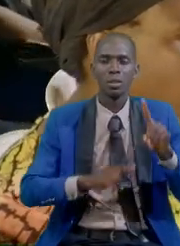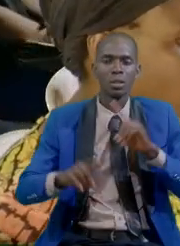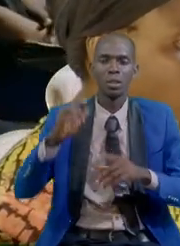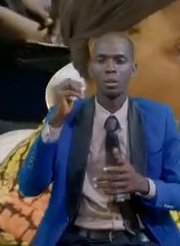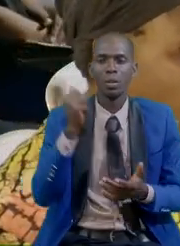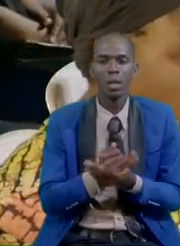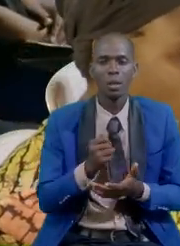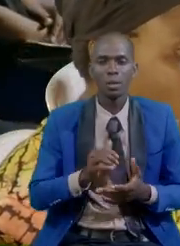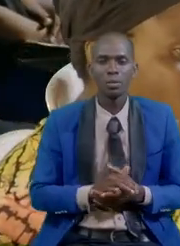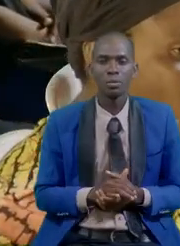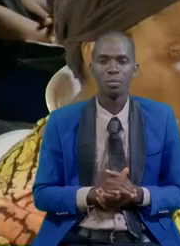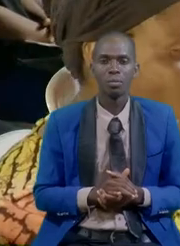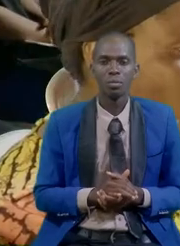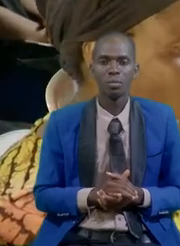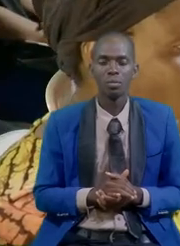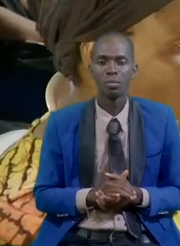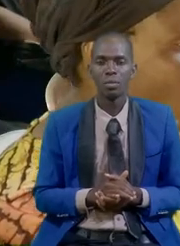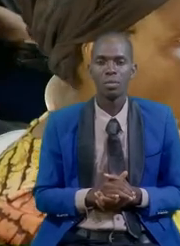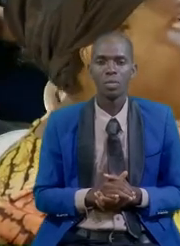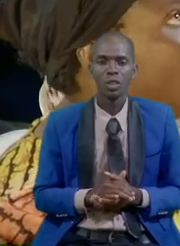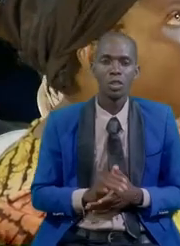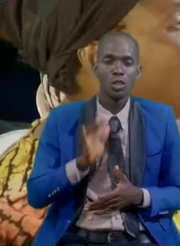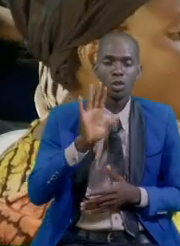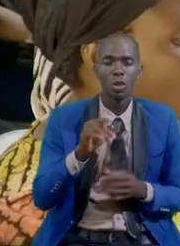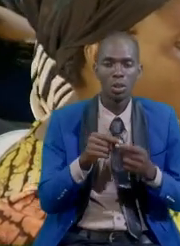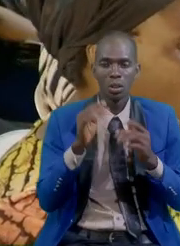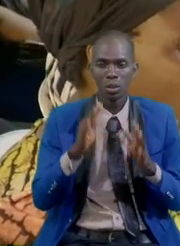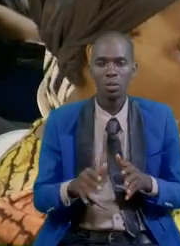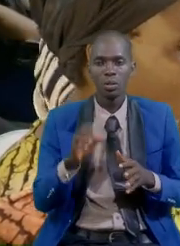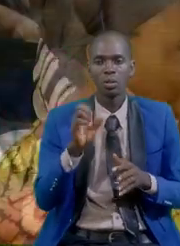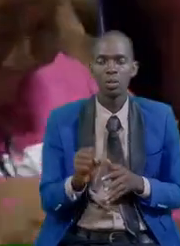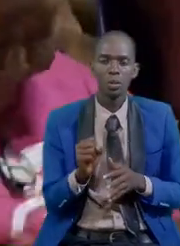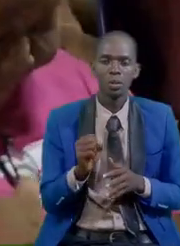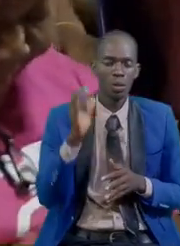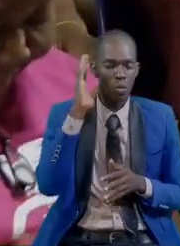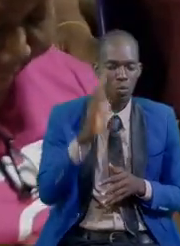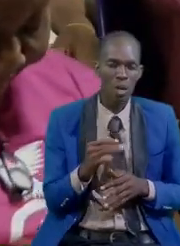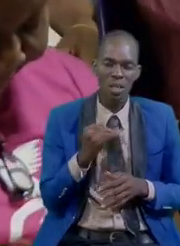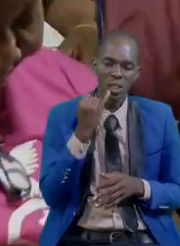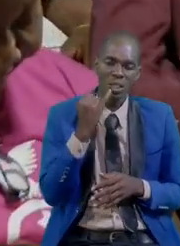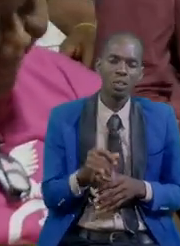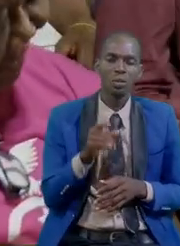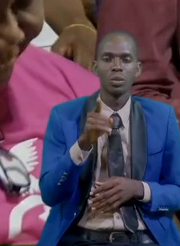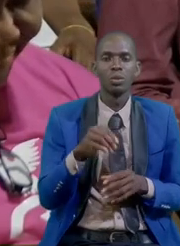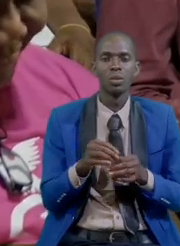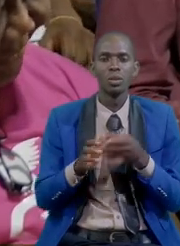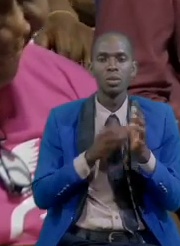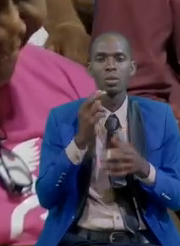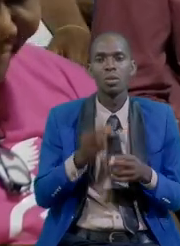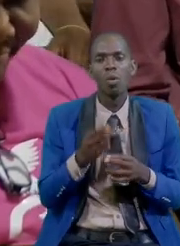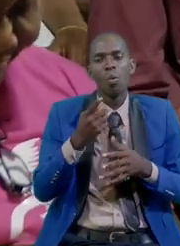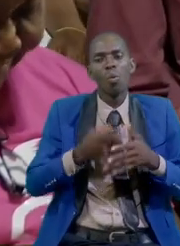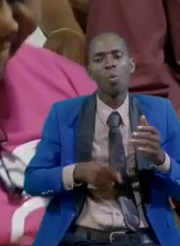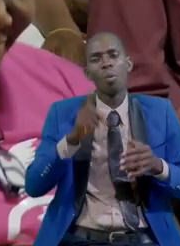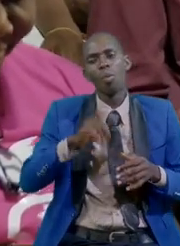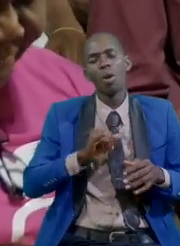Amen. Your enemies will envy you. What must I do to be